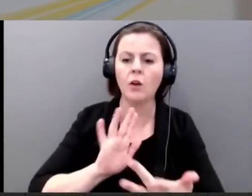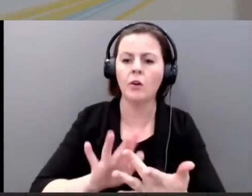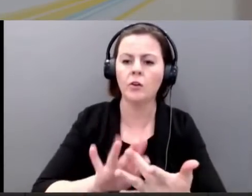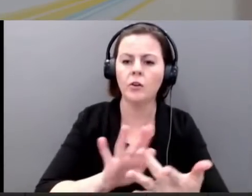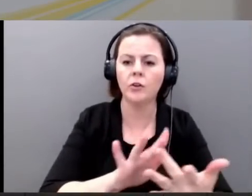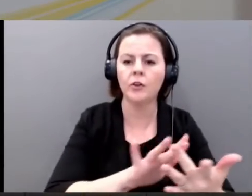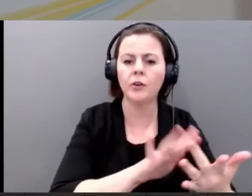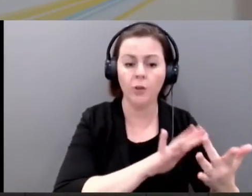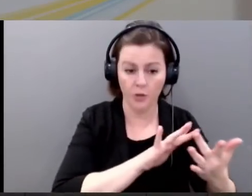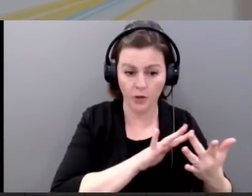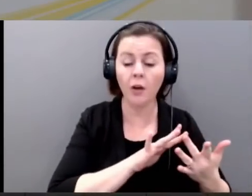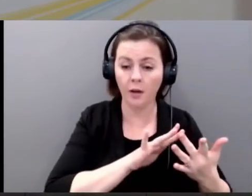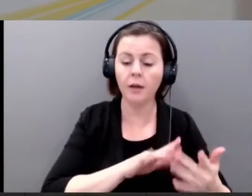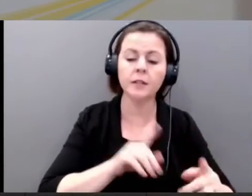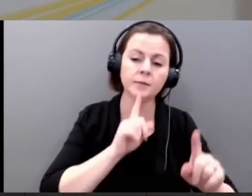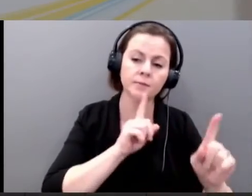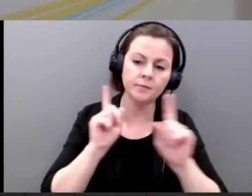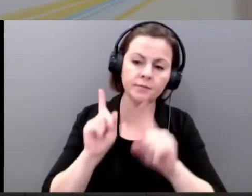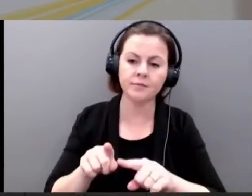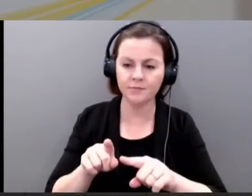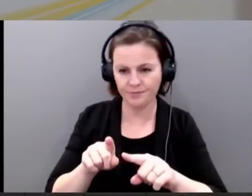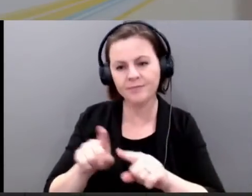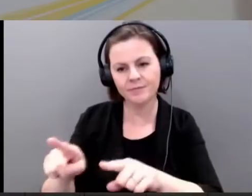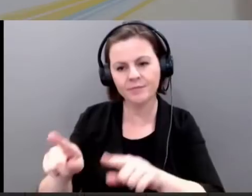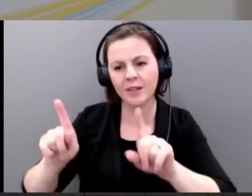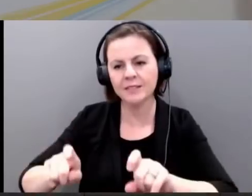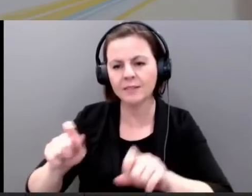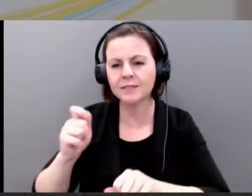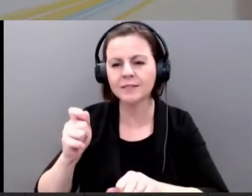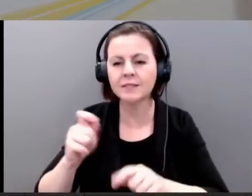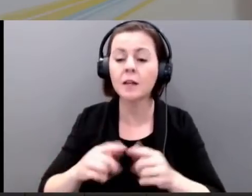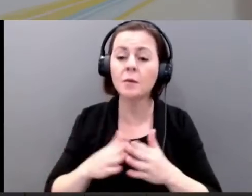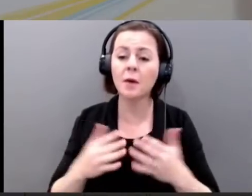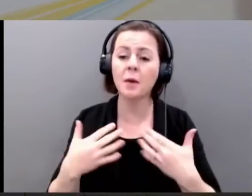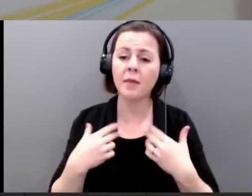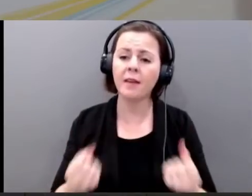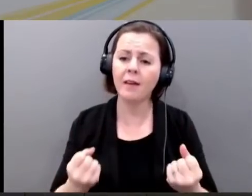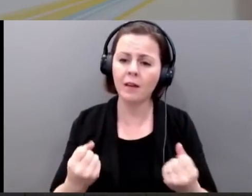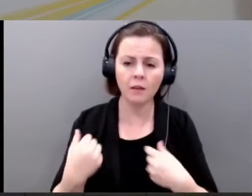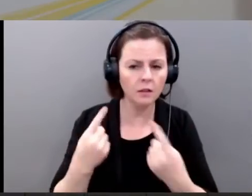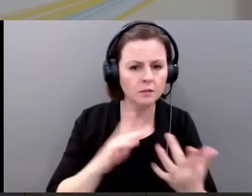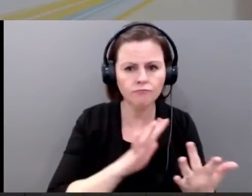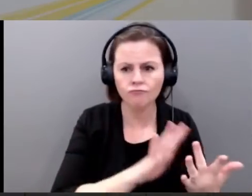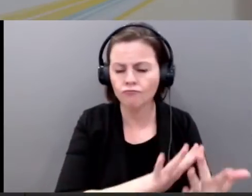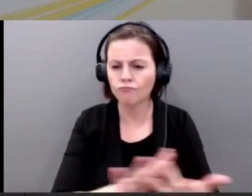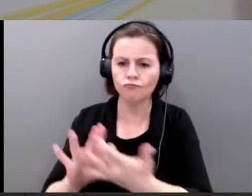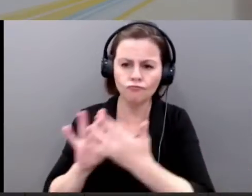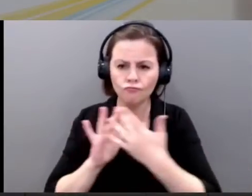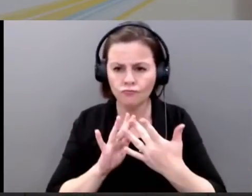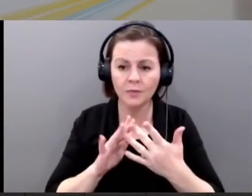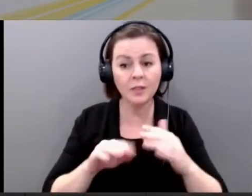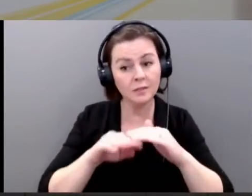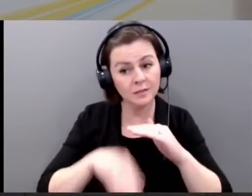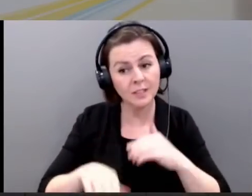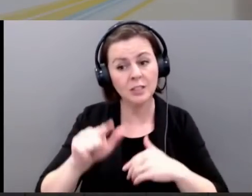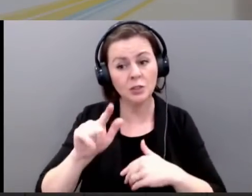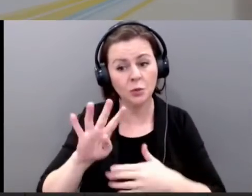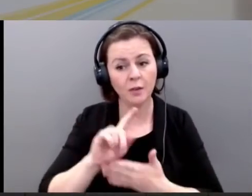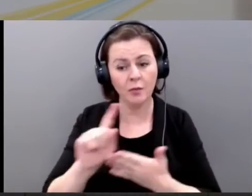health staff have been working diligently to complete contact tracing within 24 hours and the testing clinic completed over 434 tests